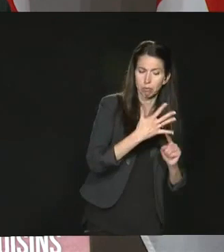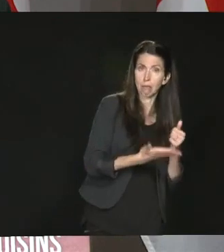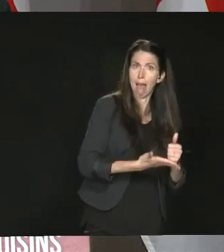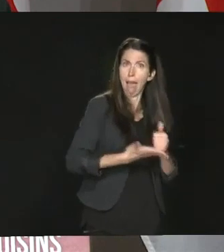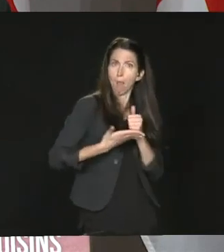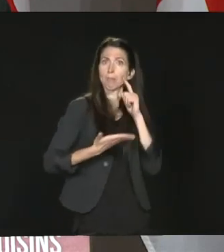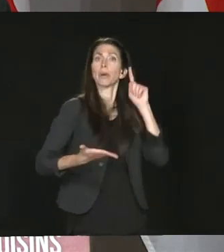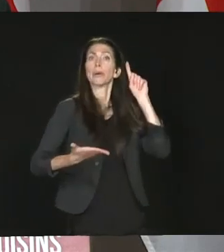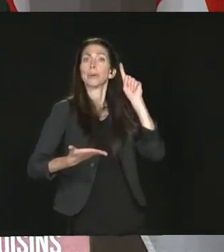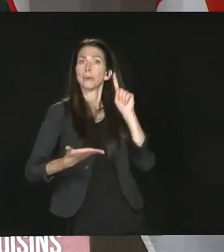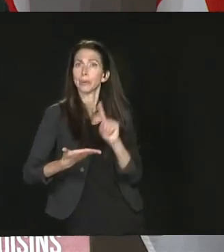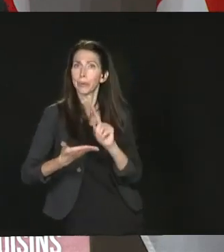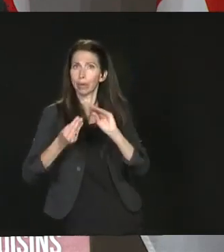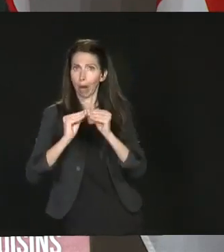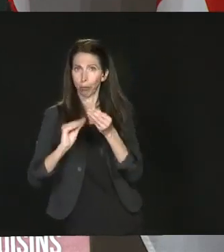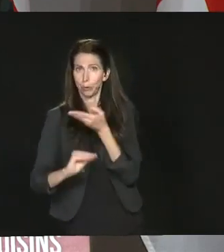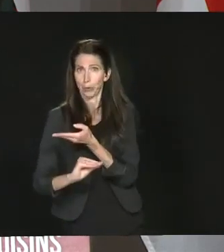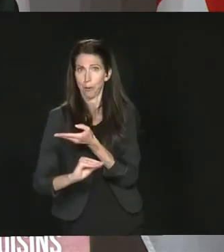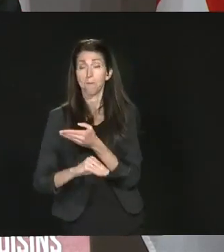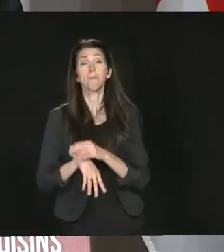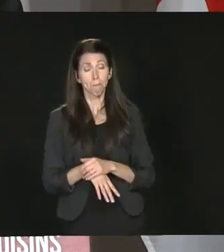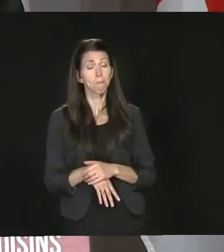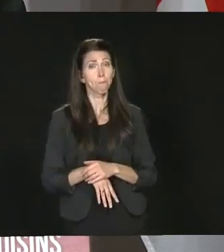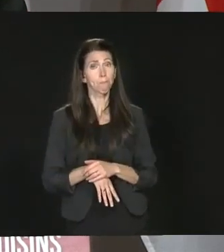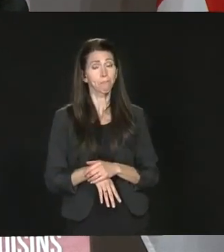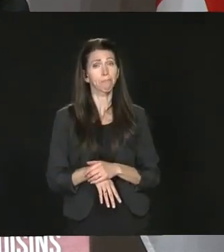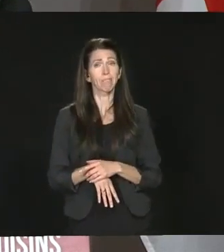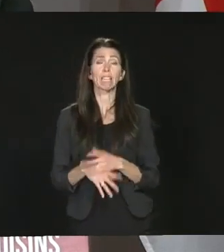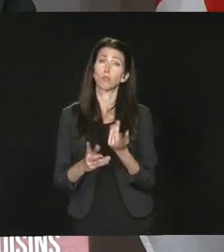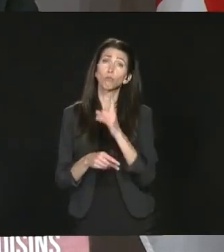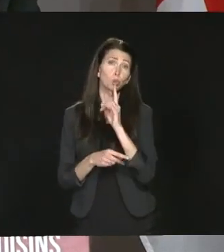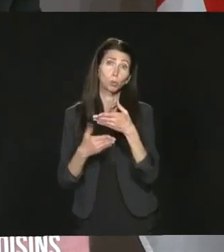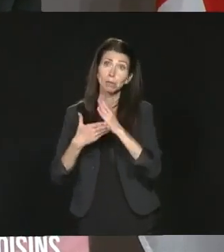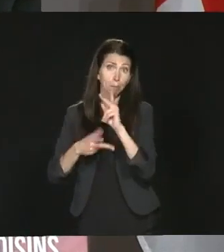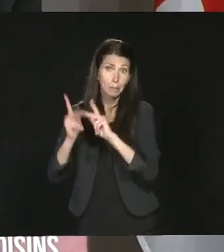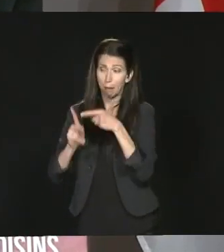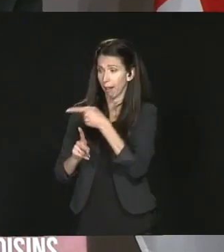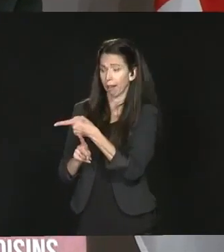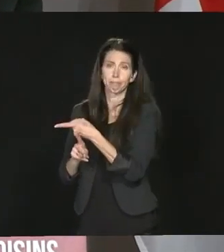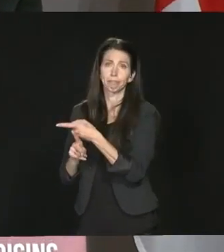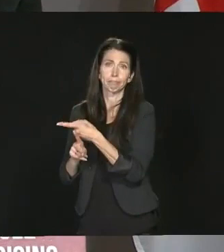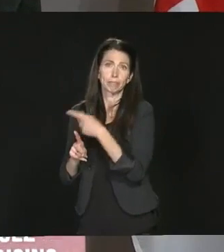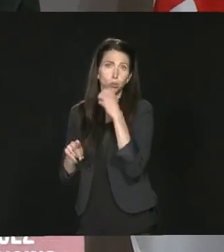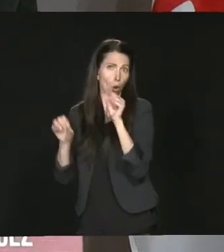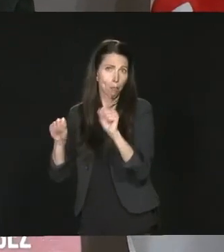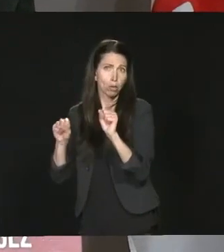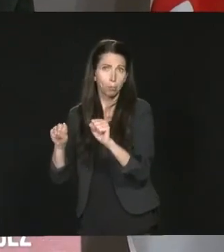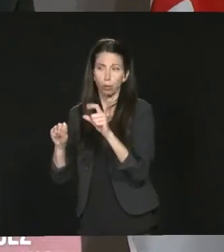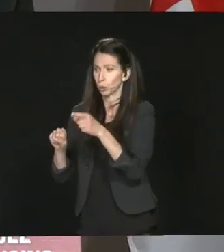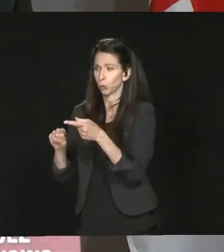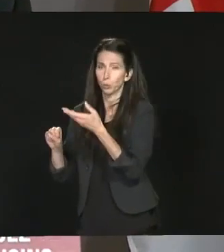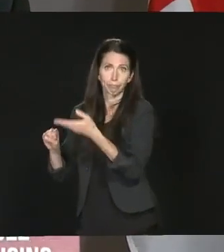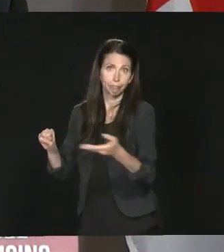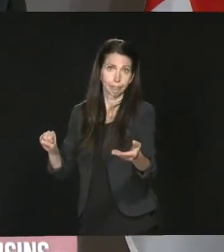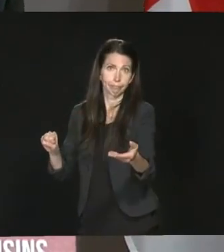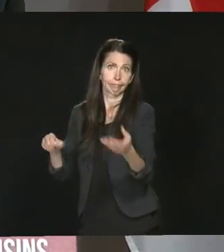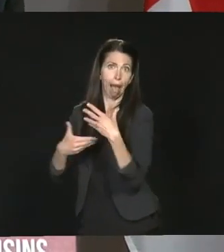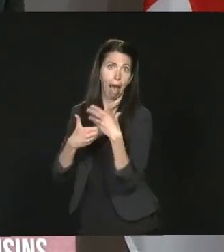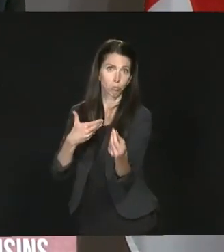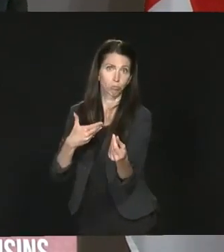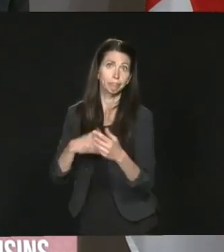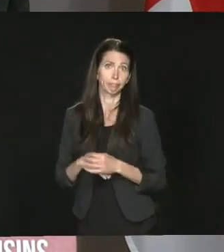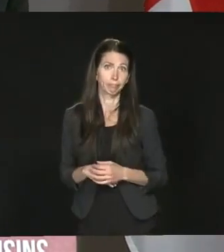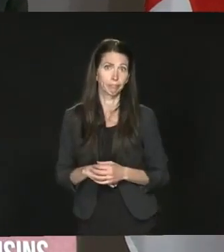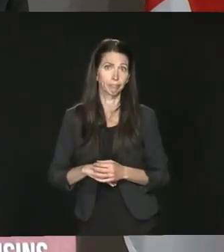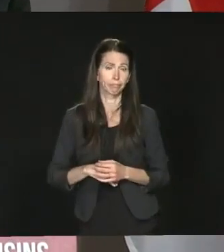not eligible for early release. Mr. Ling, follow up. Yeah, so just quickly, I mean, you said that those